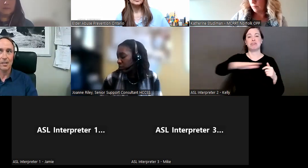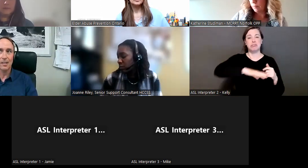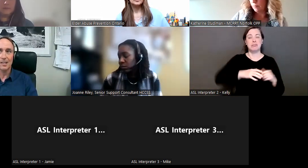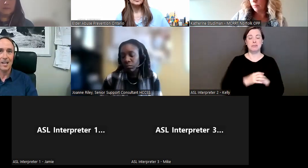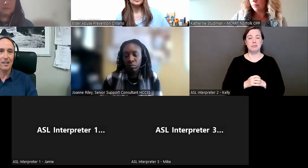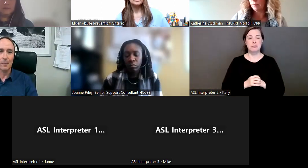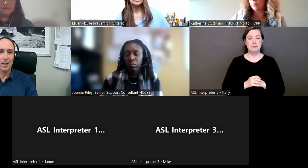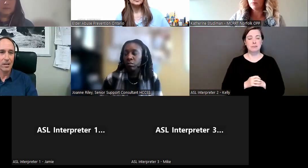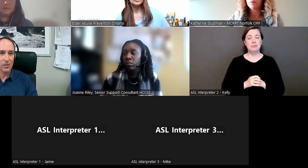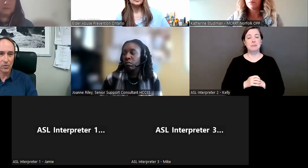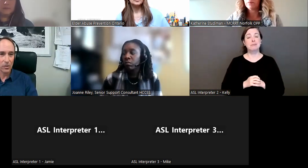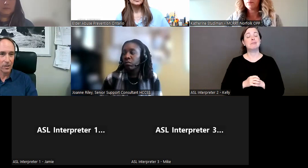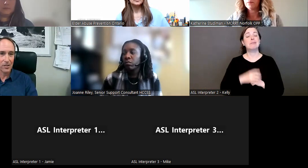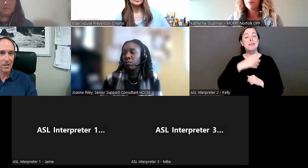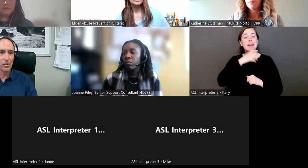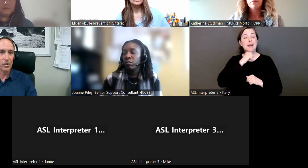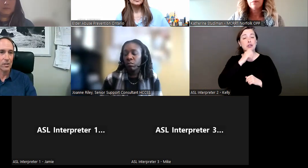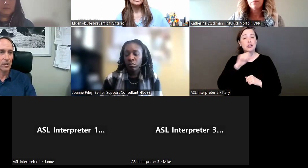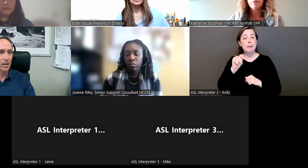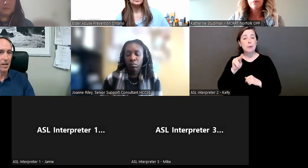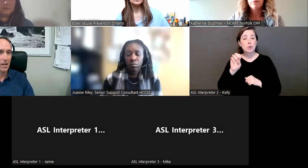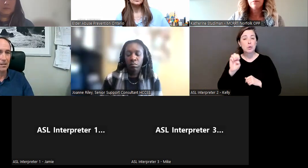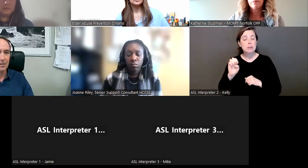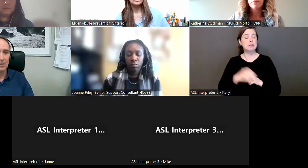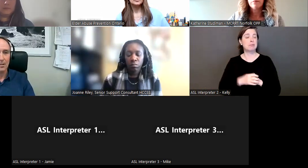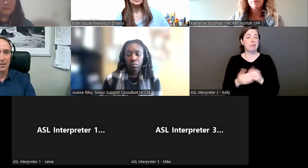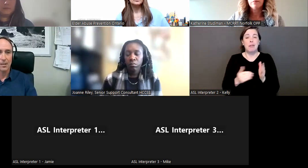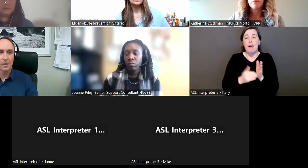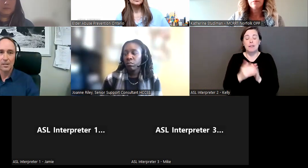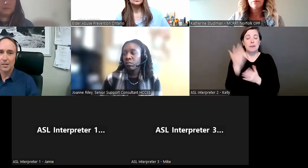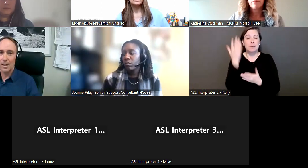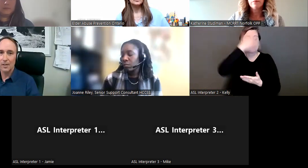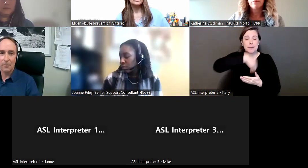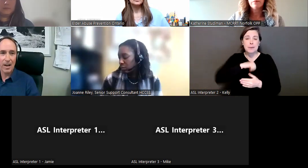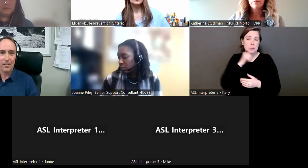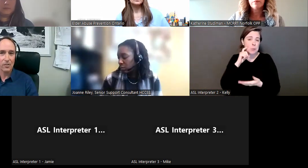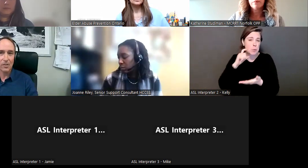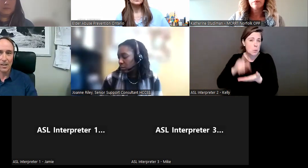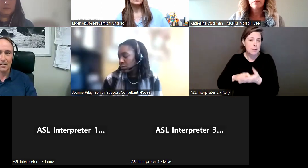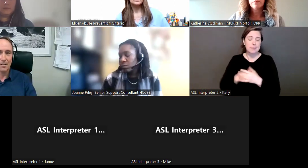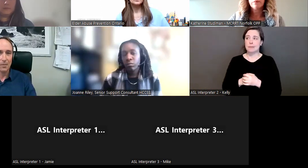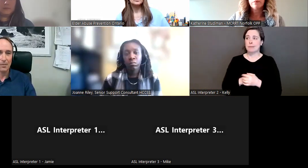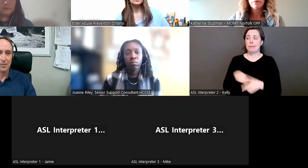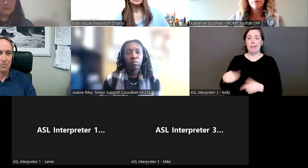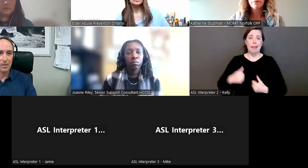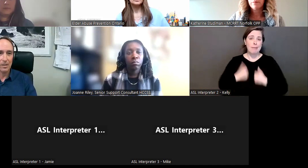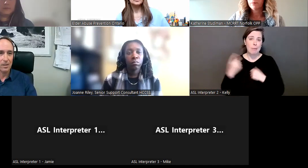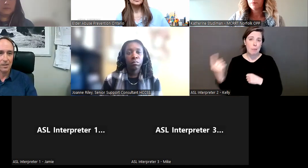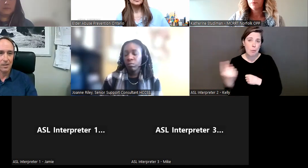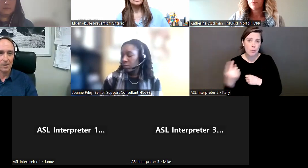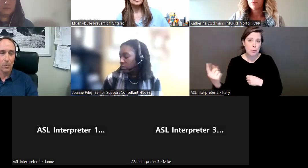is hidden behind social isolation and other factors that sometimes